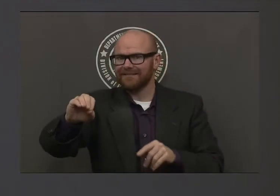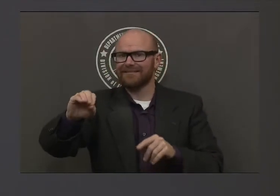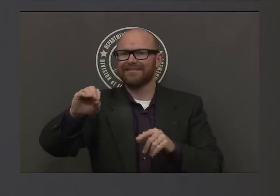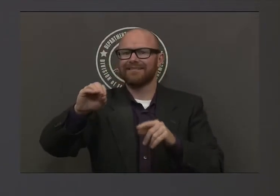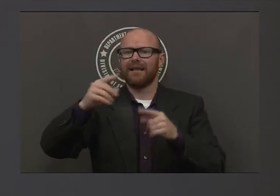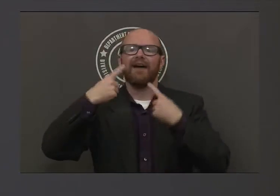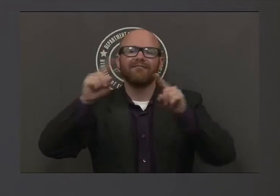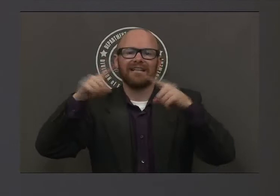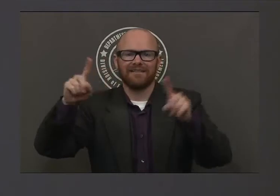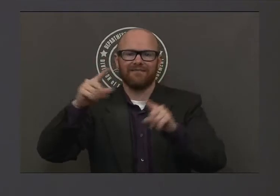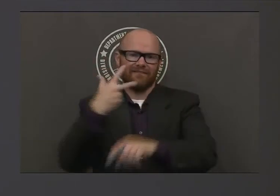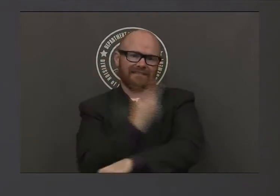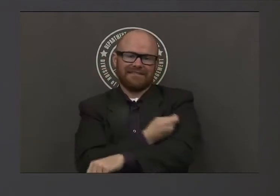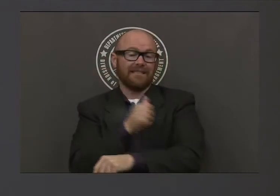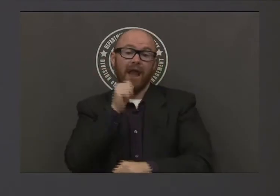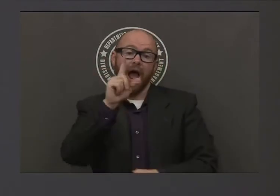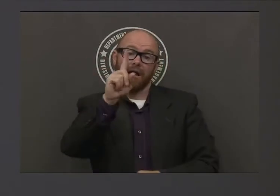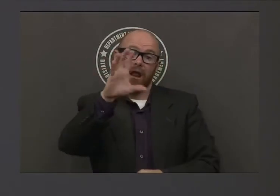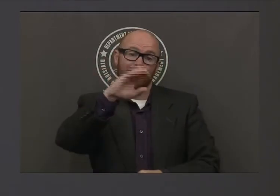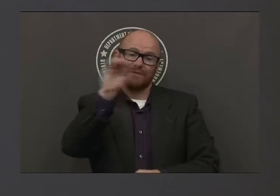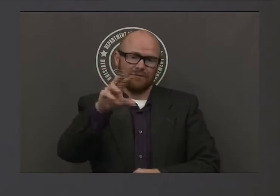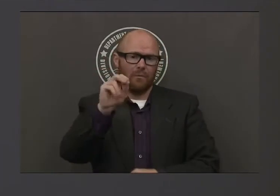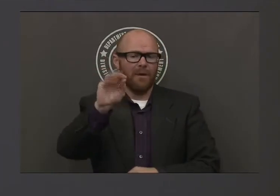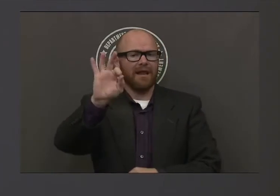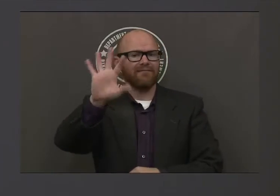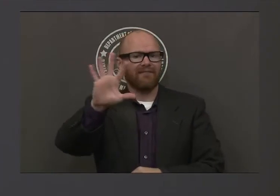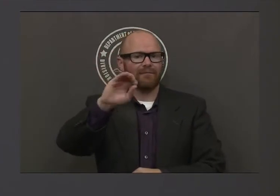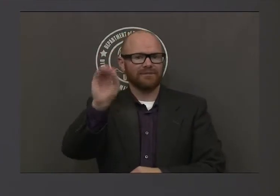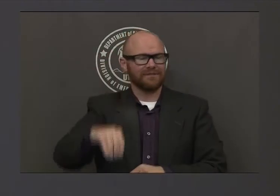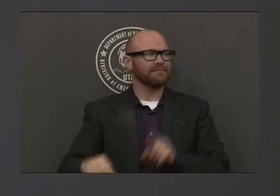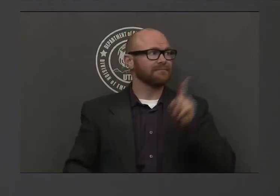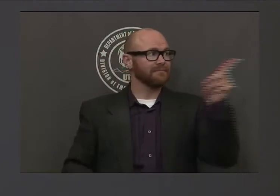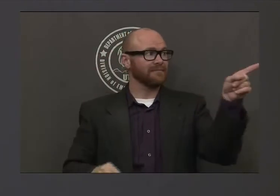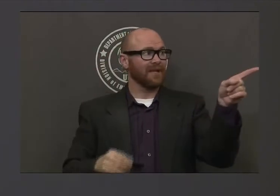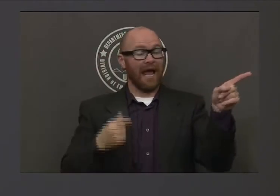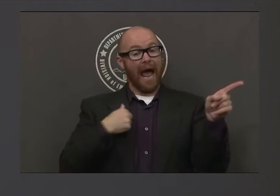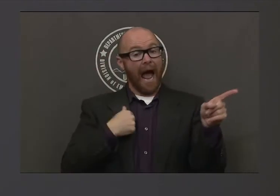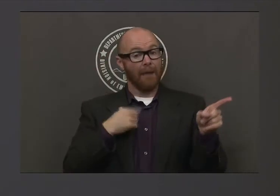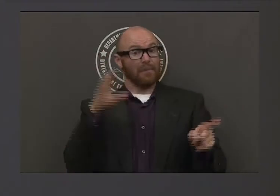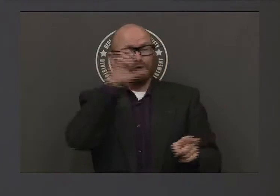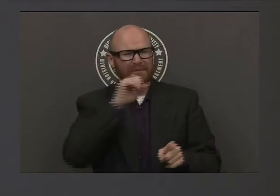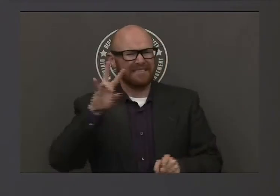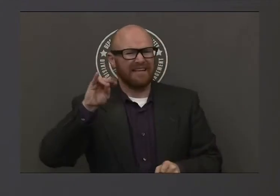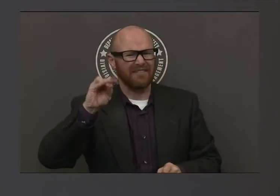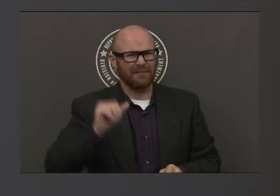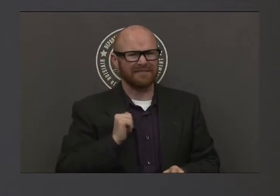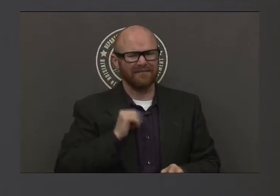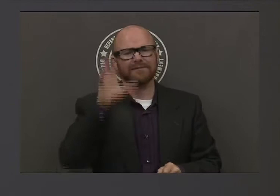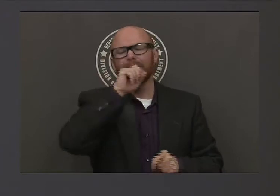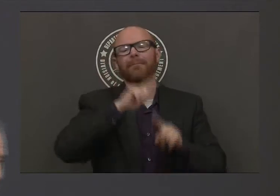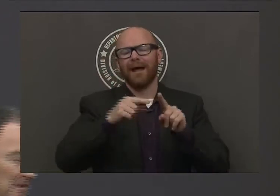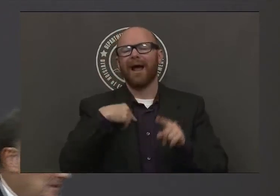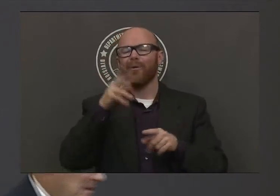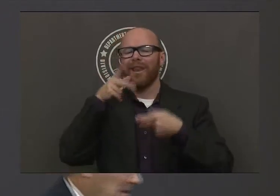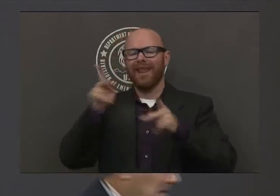Good questions. It sounds like between 60 and 80, it must be 70. But I'm going to let the epidemiologist speak to that very thing.